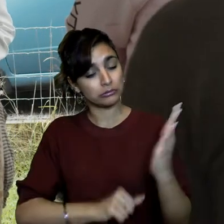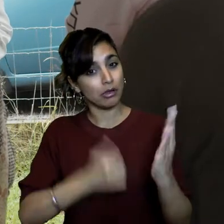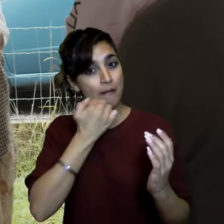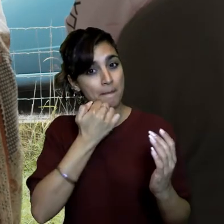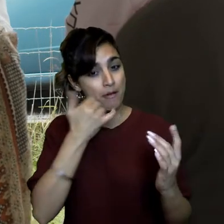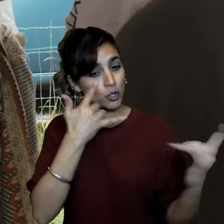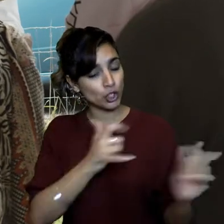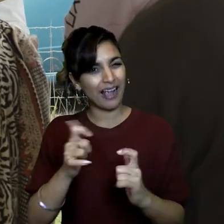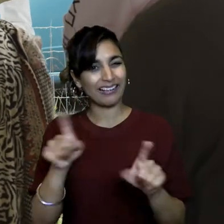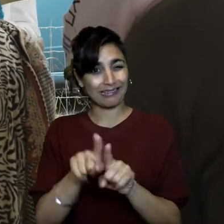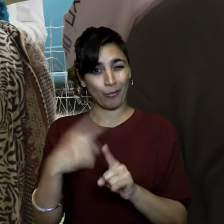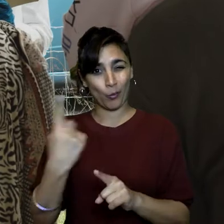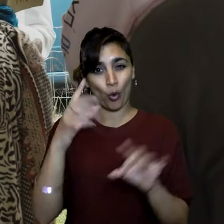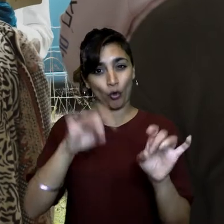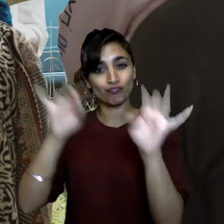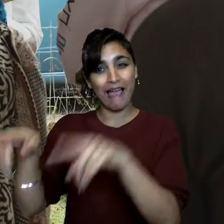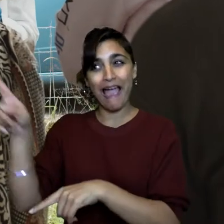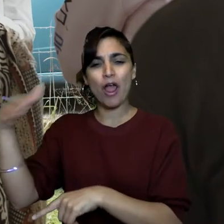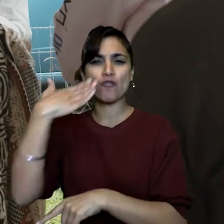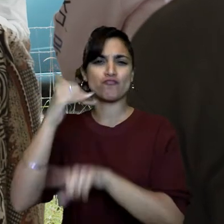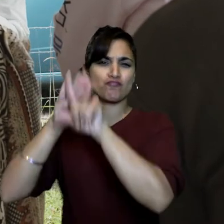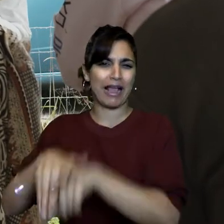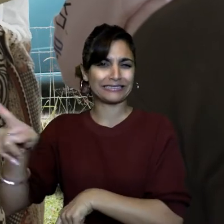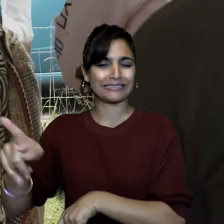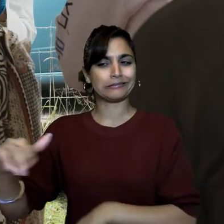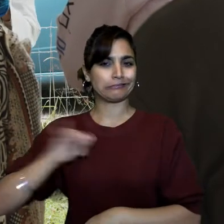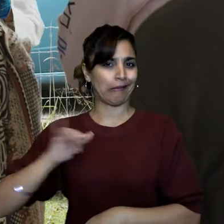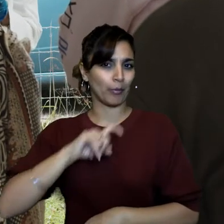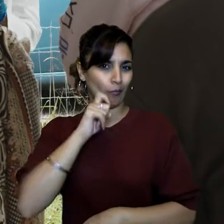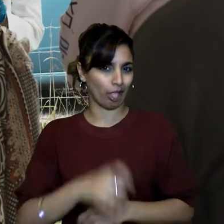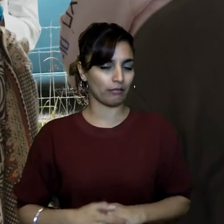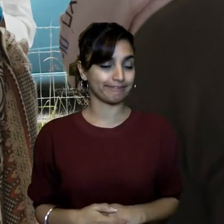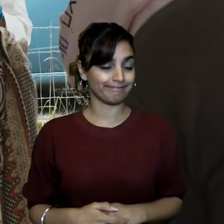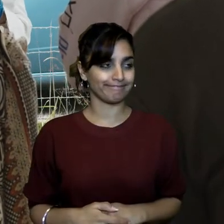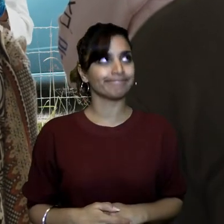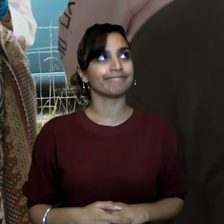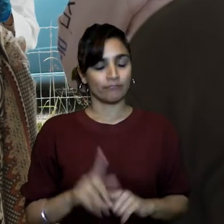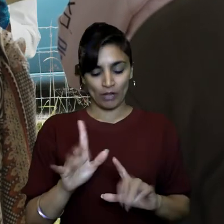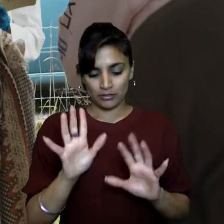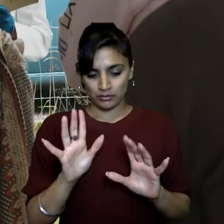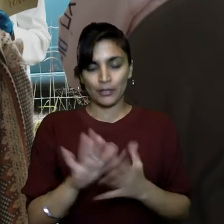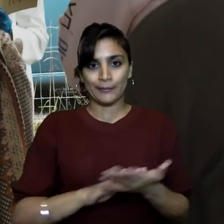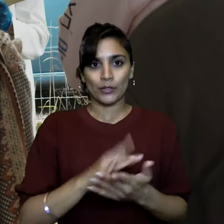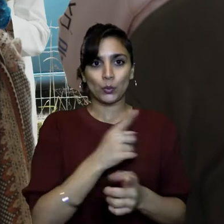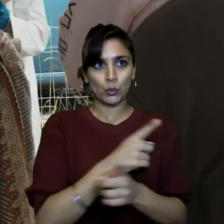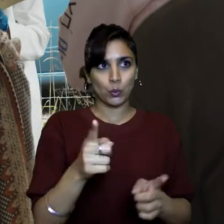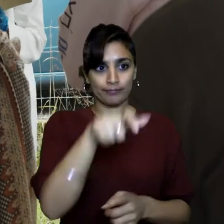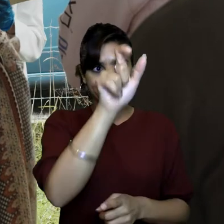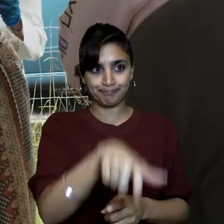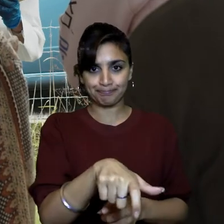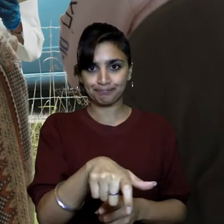in Australia have. If you have 70 if you have 76